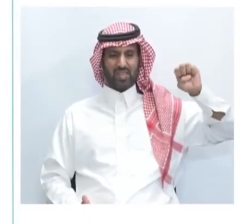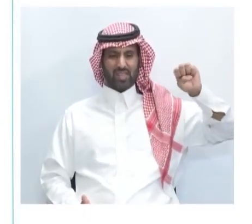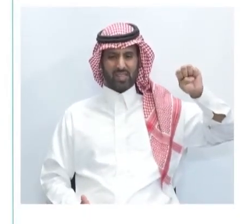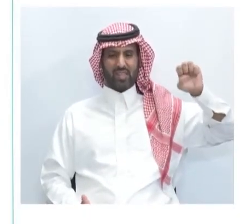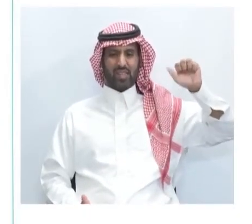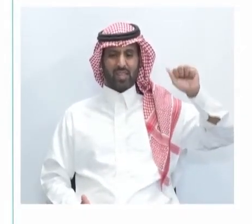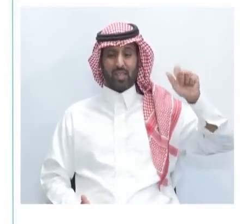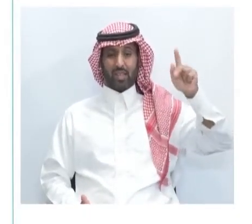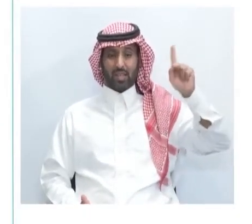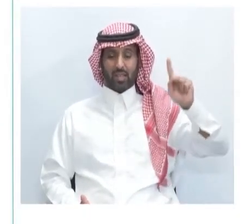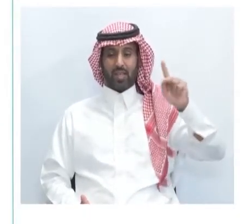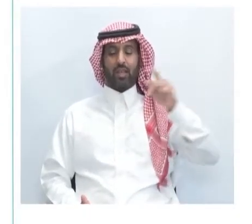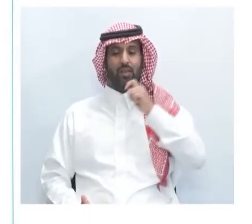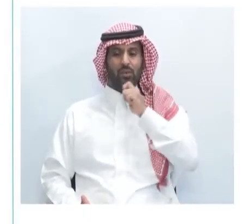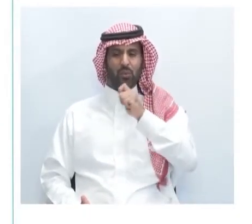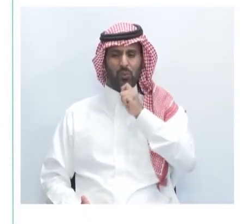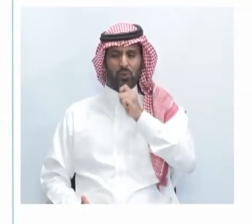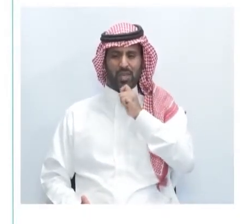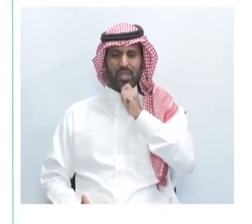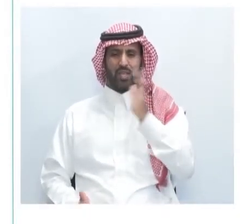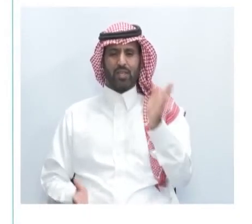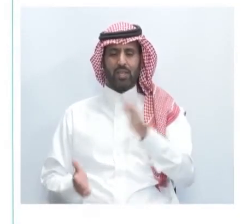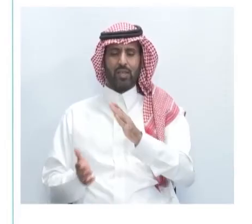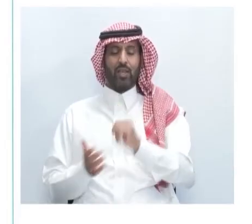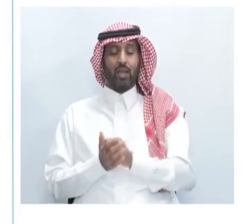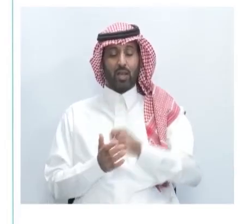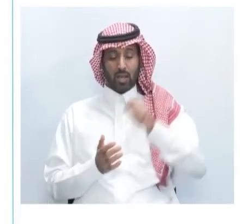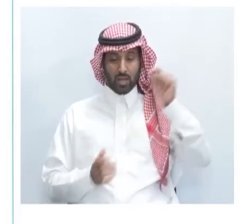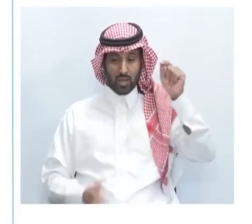so it's